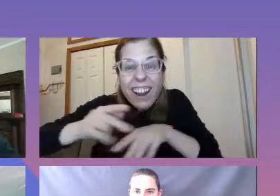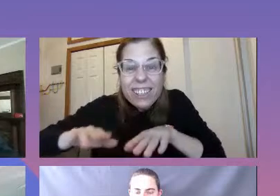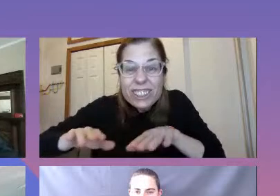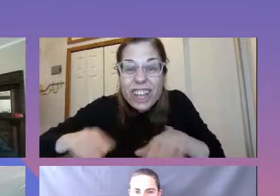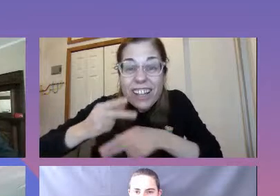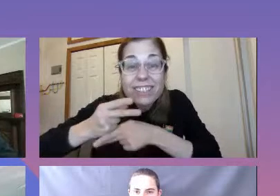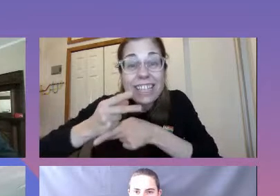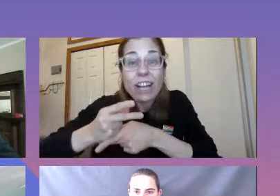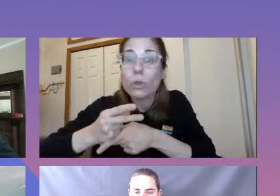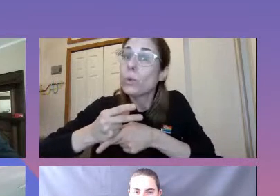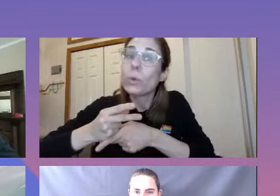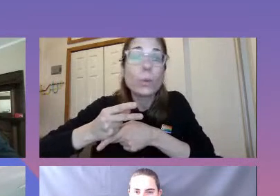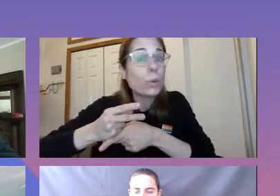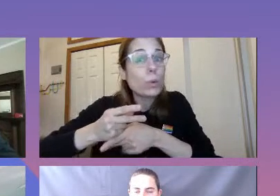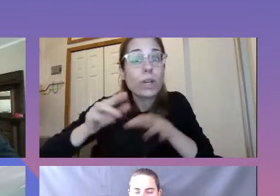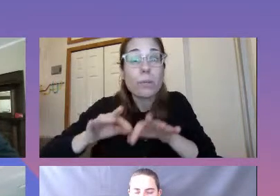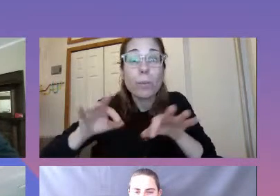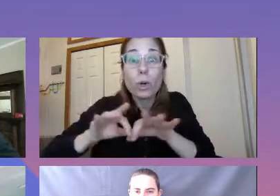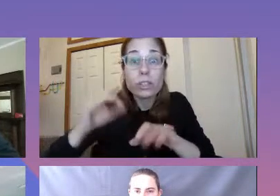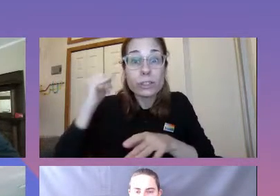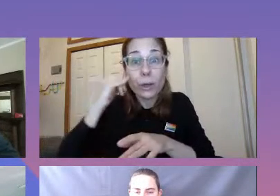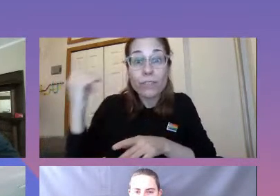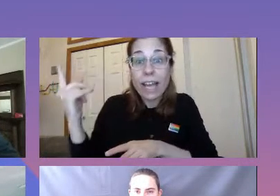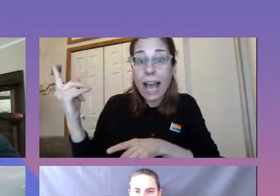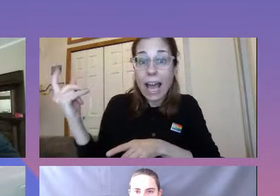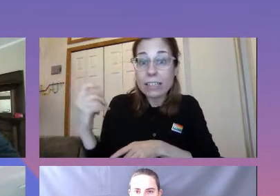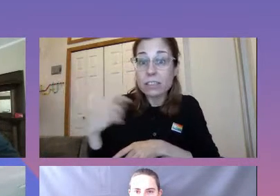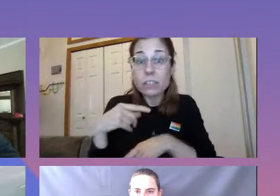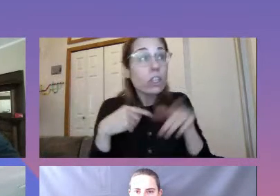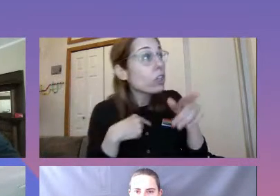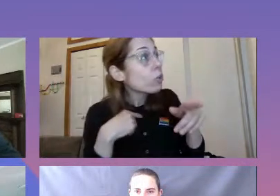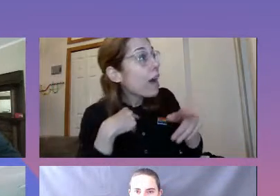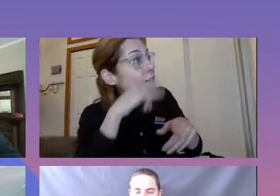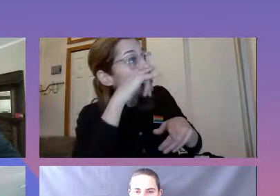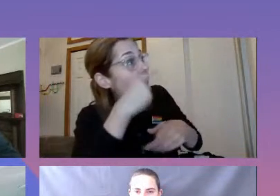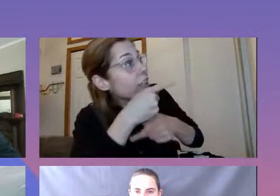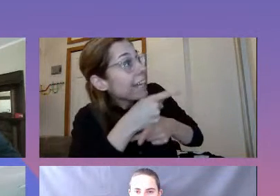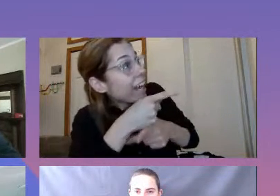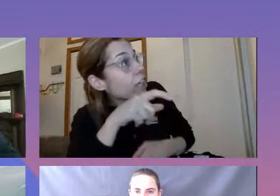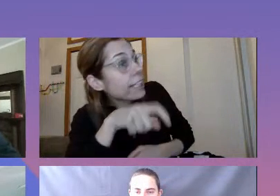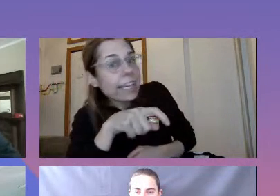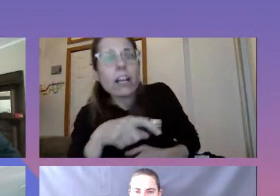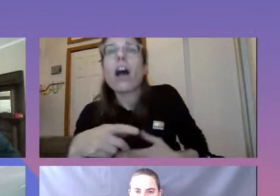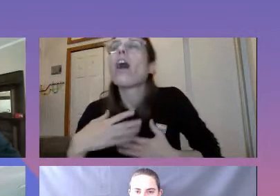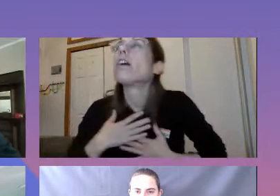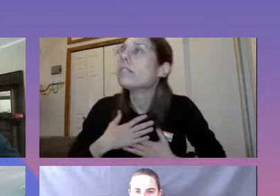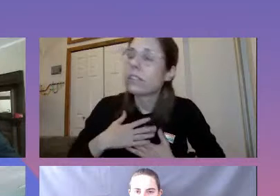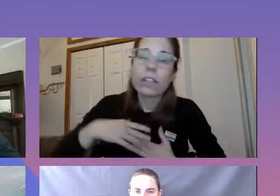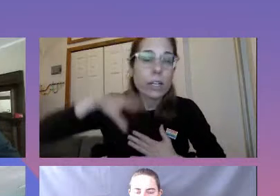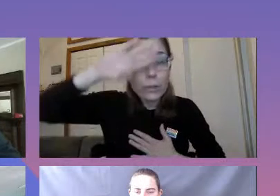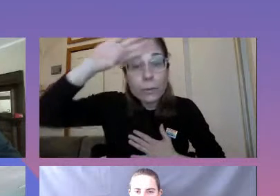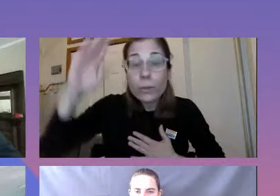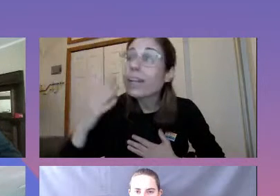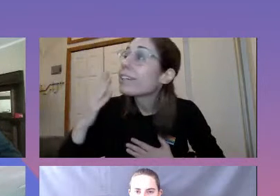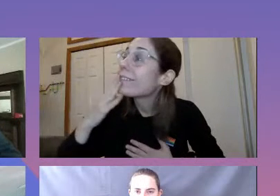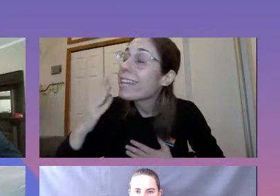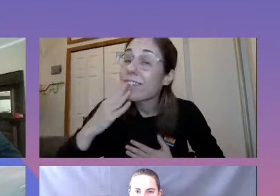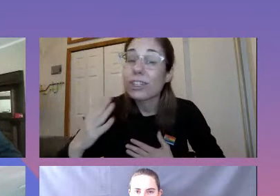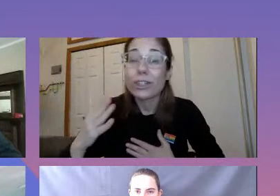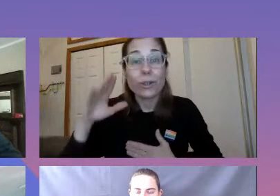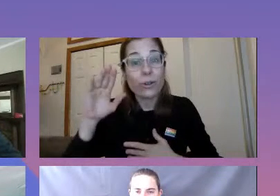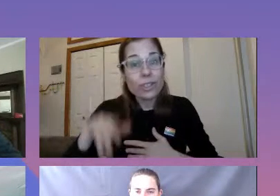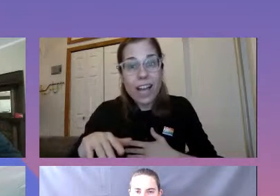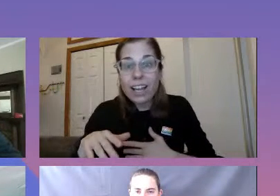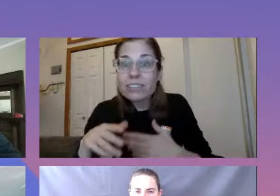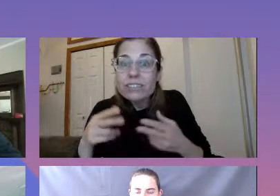because it's part of that care. It's part of the way, and to be able to have those resources, and that we might not